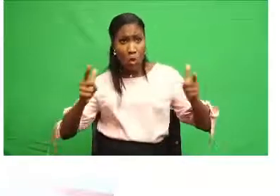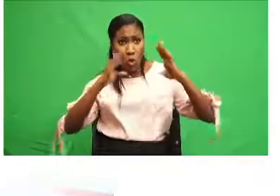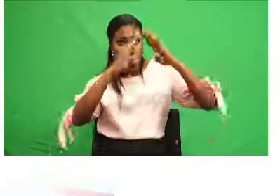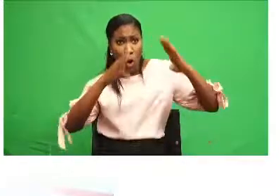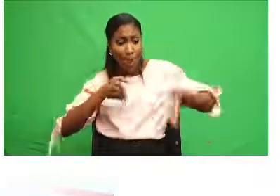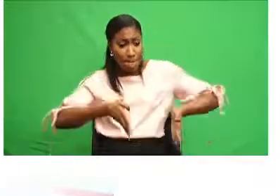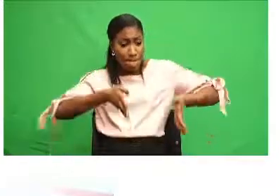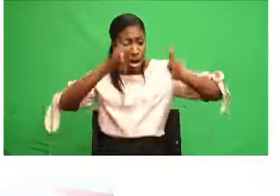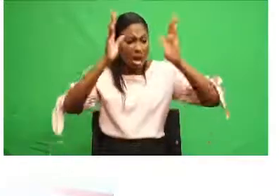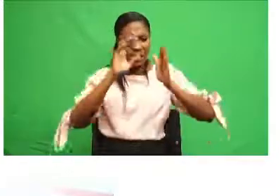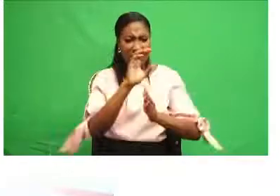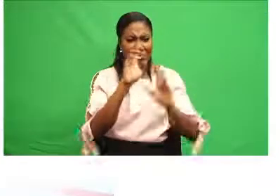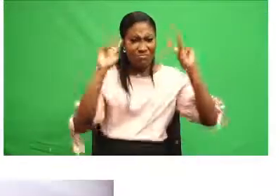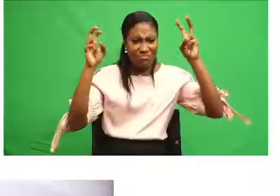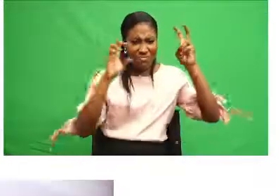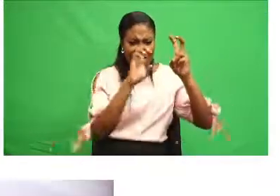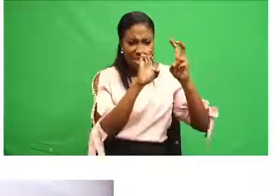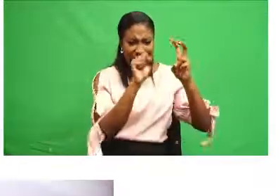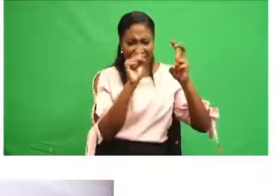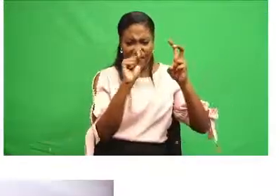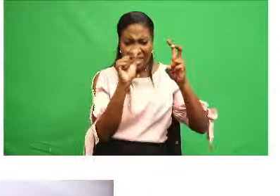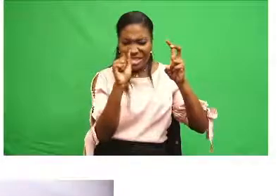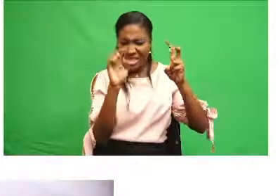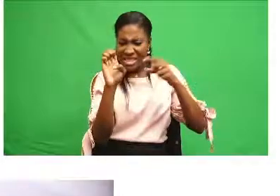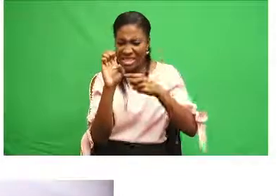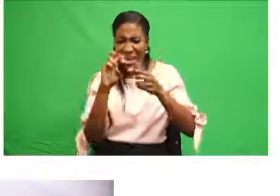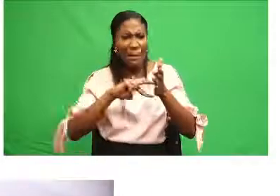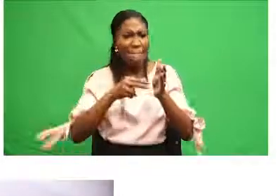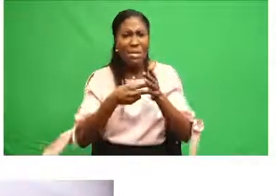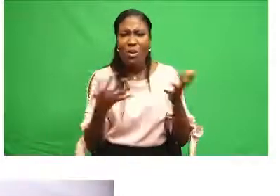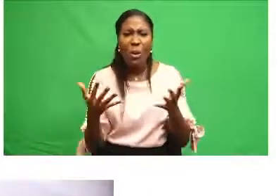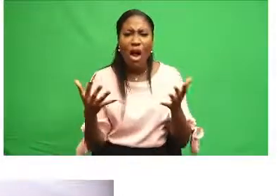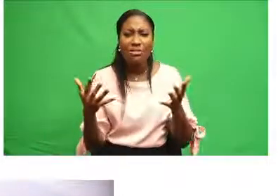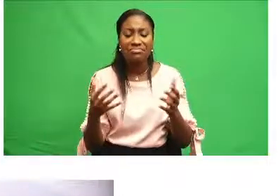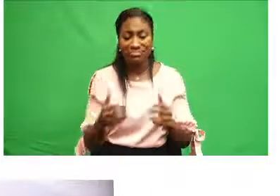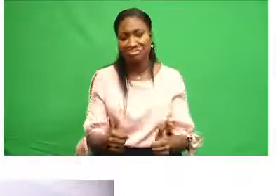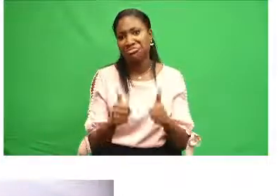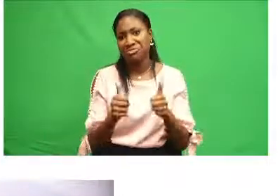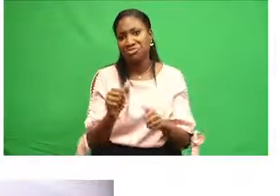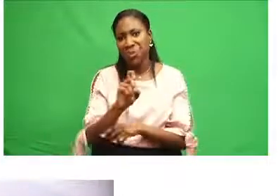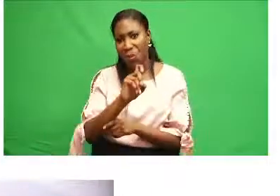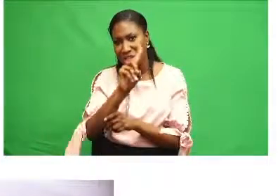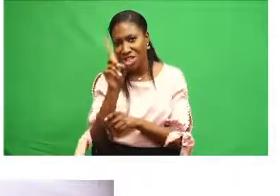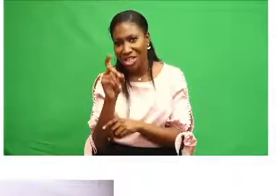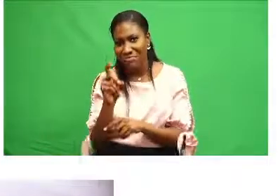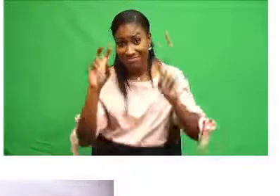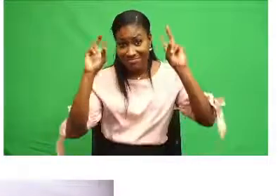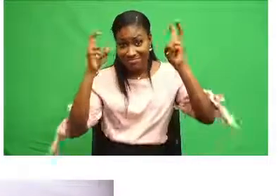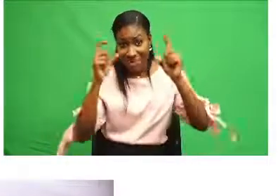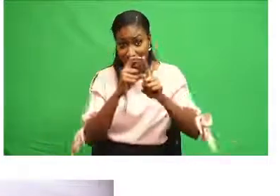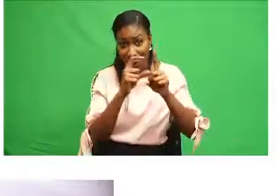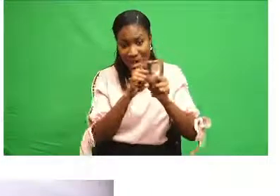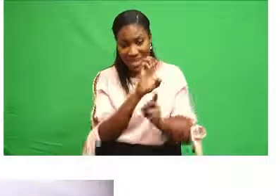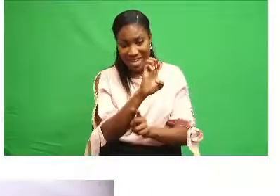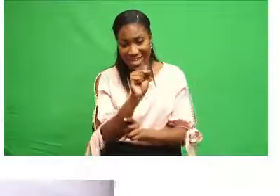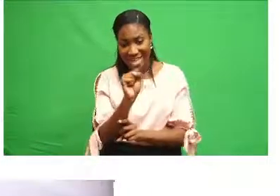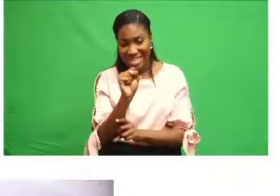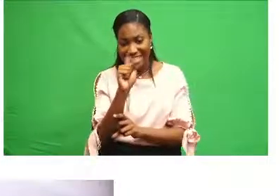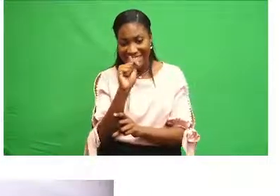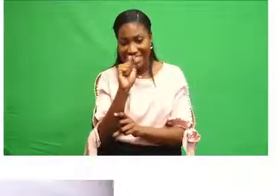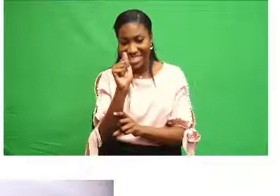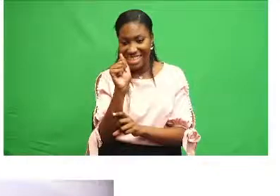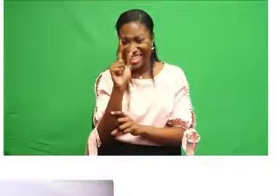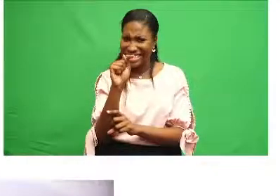estate? Yes. Excellent question. And the word tends to bring that kind of a thing